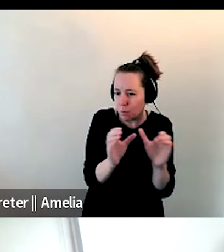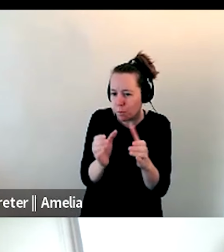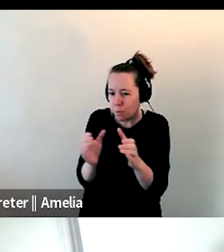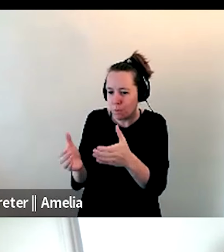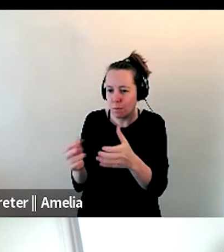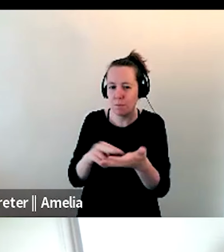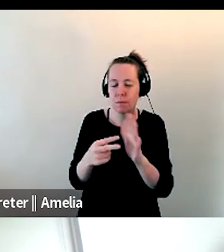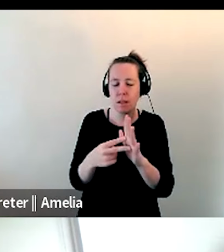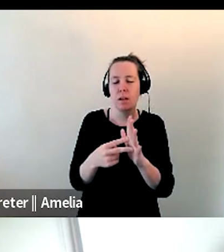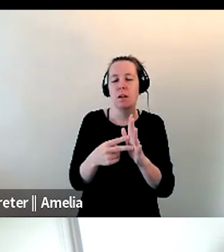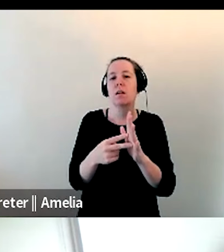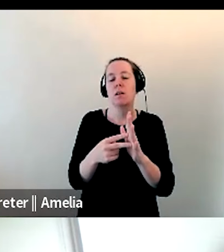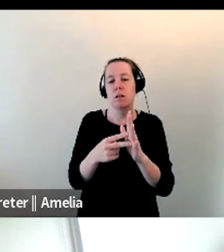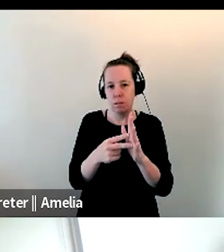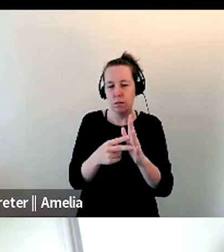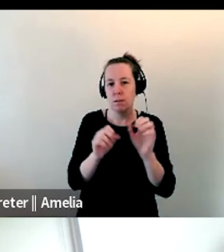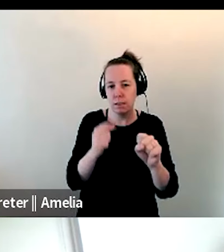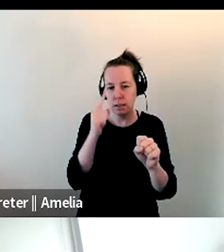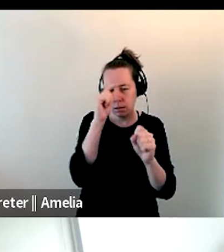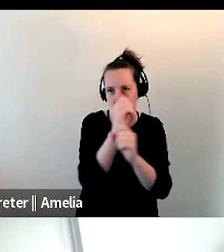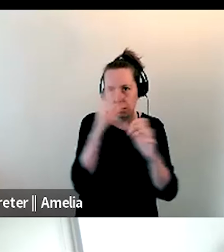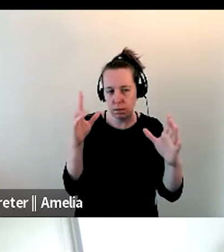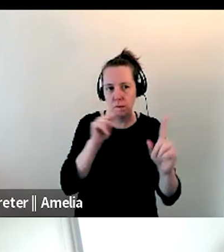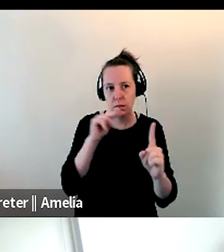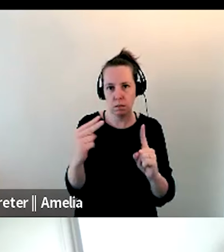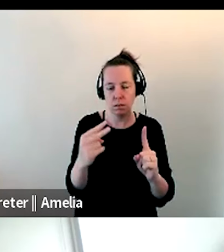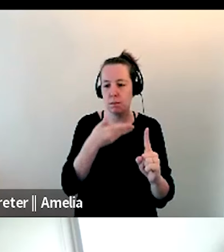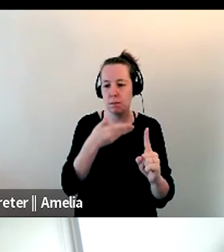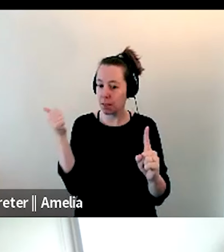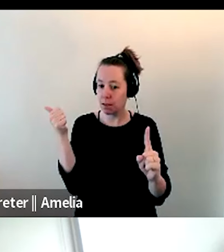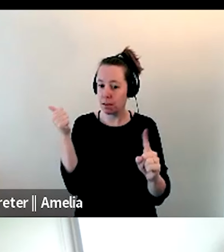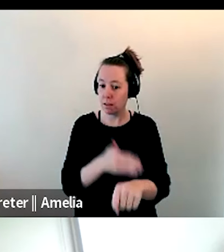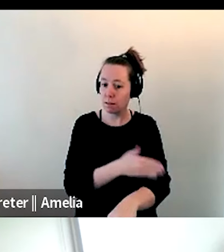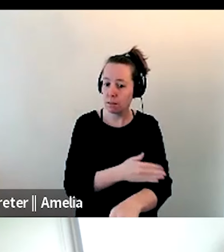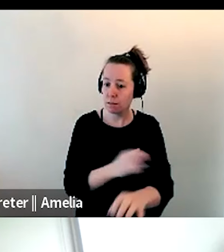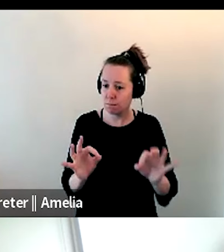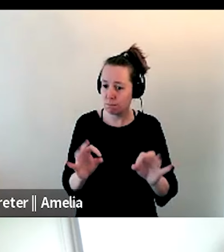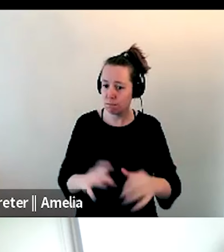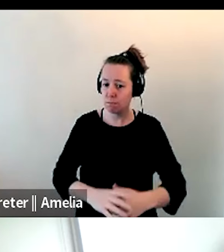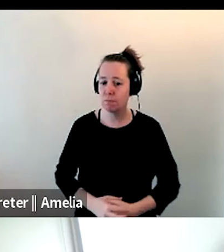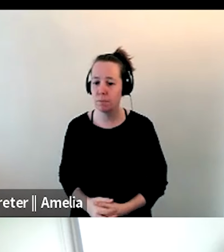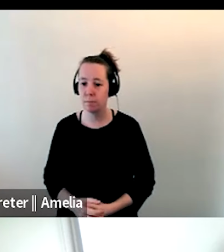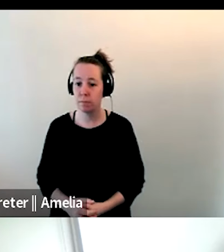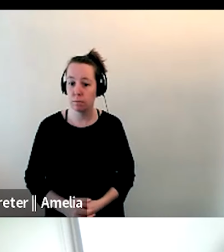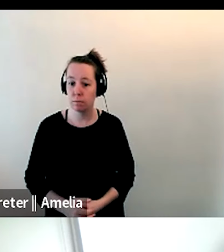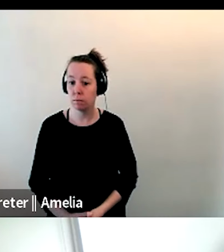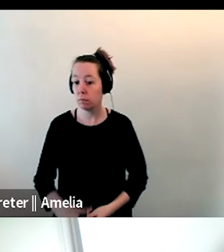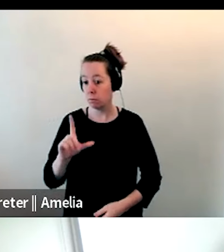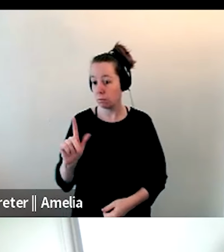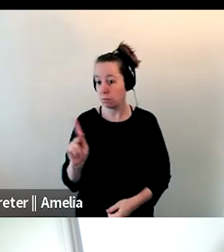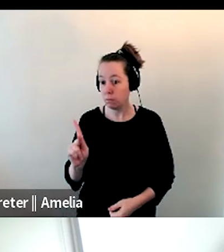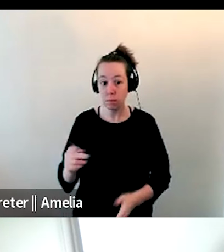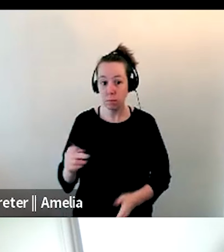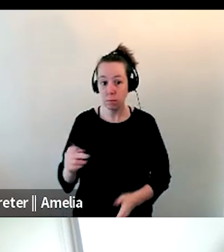to have that framed in a new light as well. Thank you for pointing that out, because just because someone's introverted doesn't mean they're not a great presenter, right? Yeah. It's